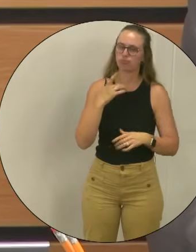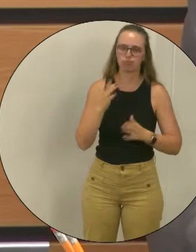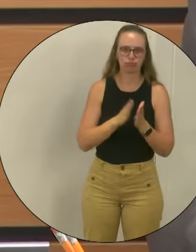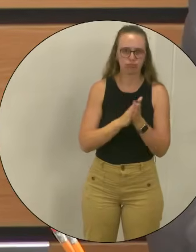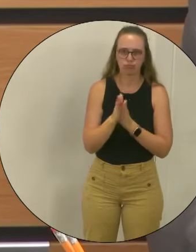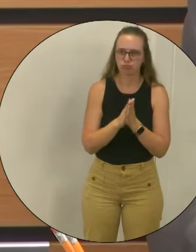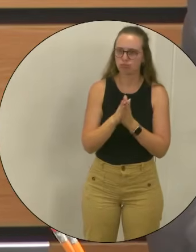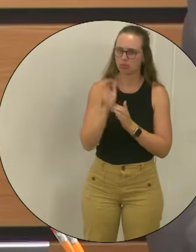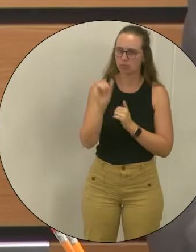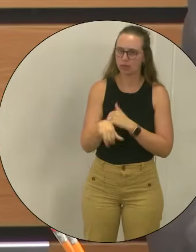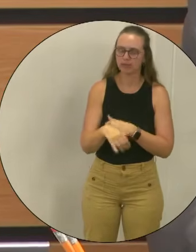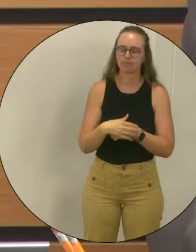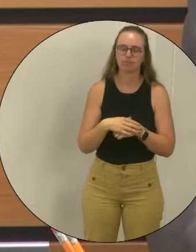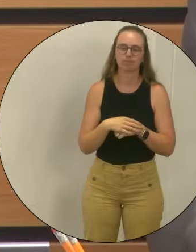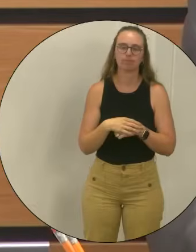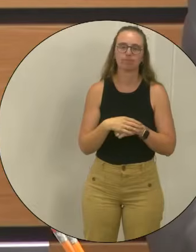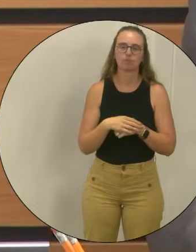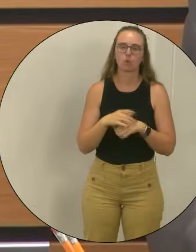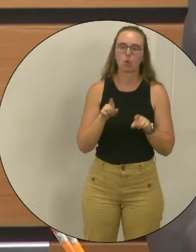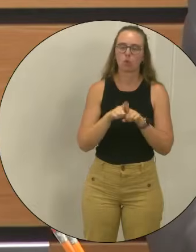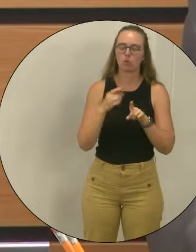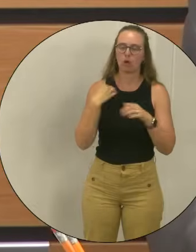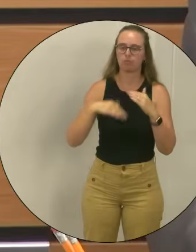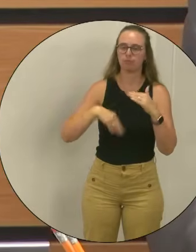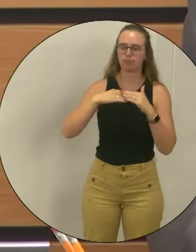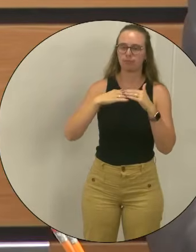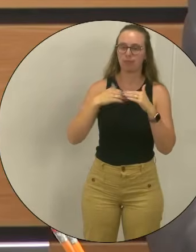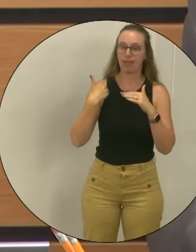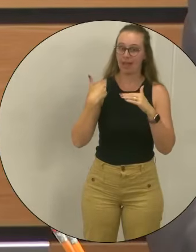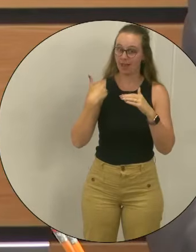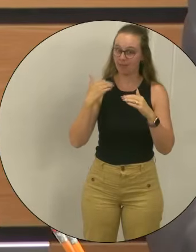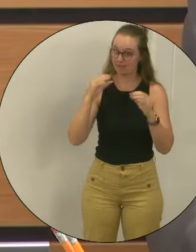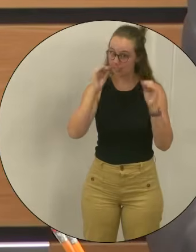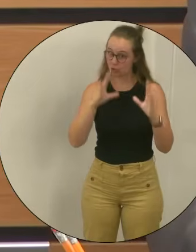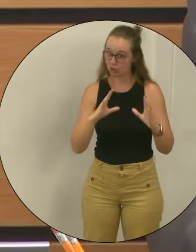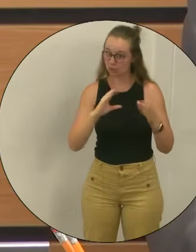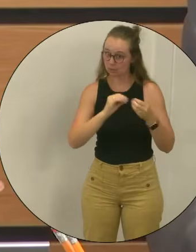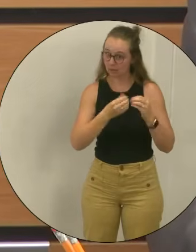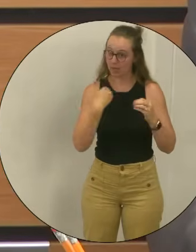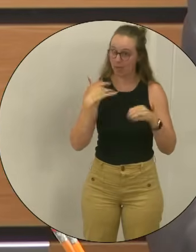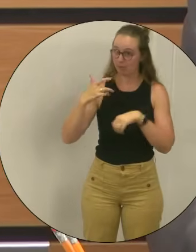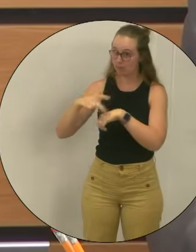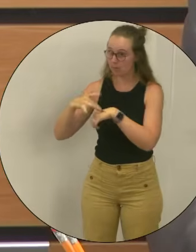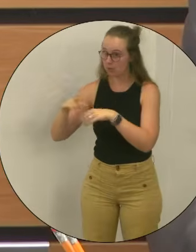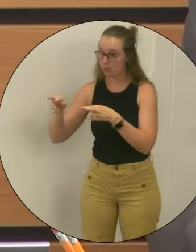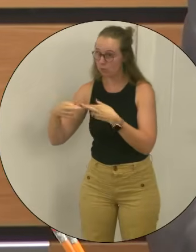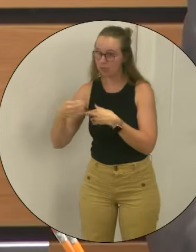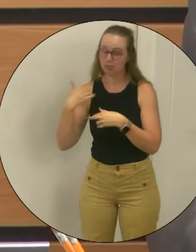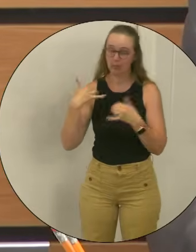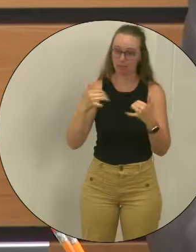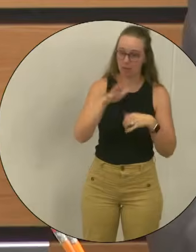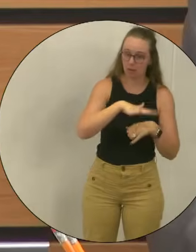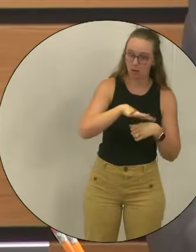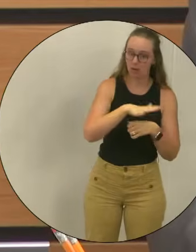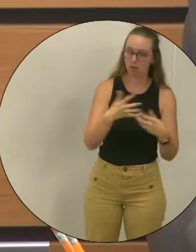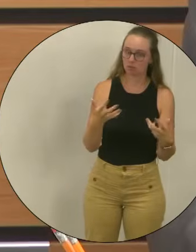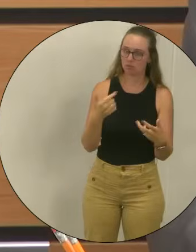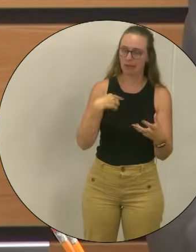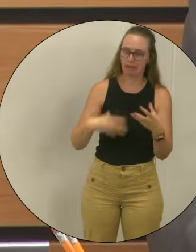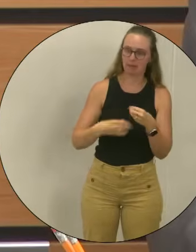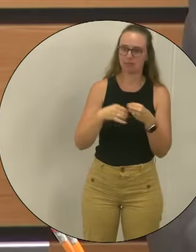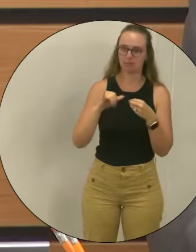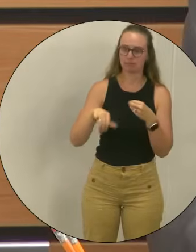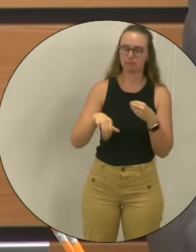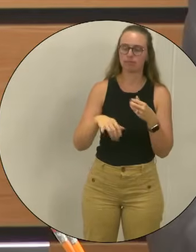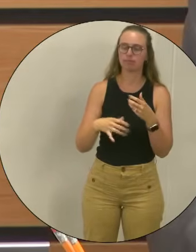that. And then also, too, it's our capacity, right? Do we have the educators? Do we have the space? Do we have the playgrounds? And so I add that